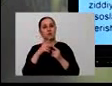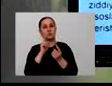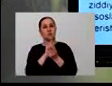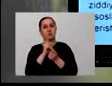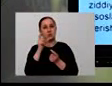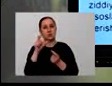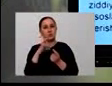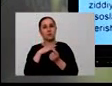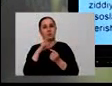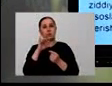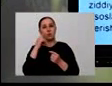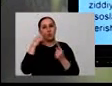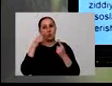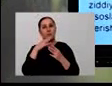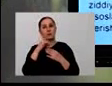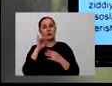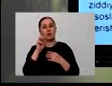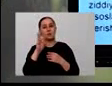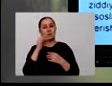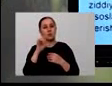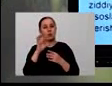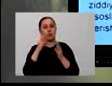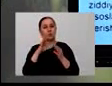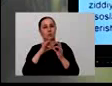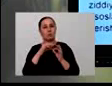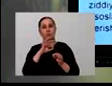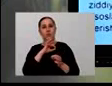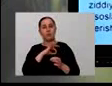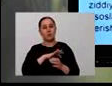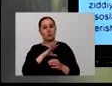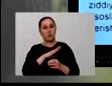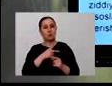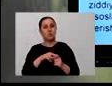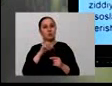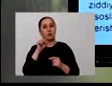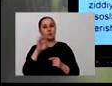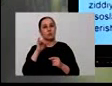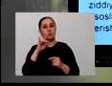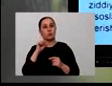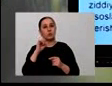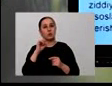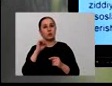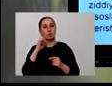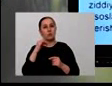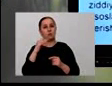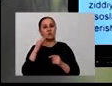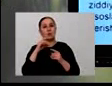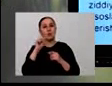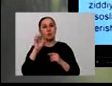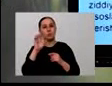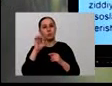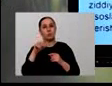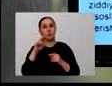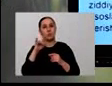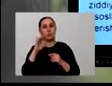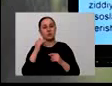birga to'qima hamda ramziy obrazlardan unumli foydalandi. Abdurov Fitrat Abul Fayzxon fojiyasida